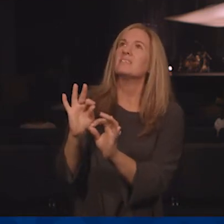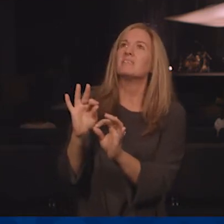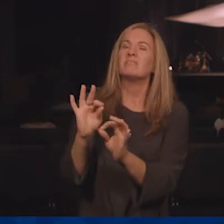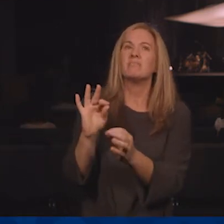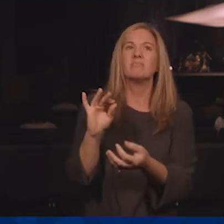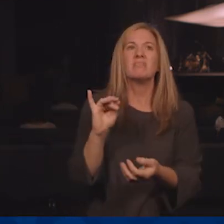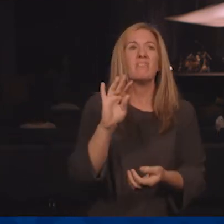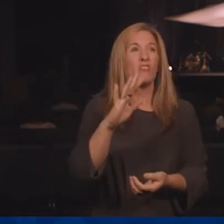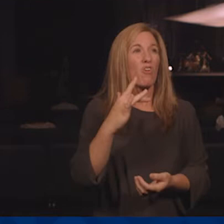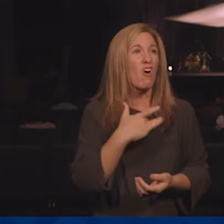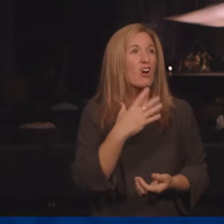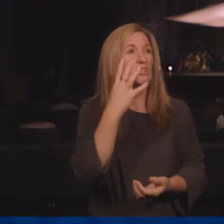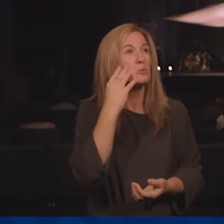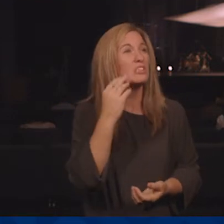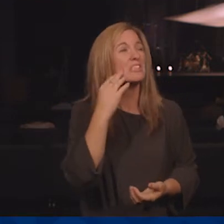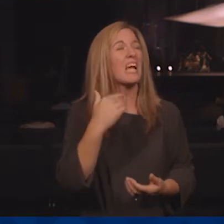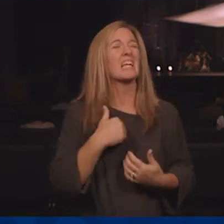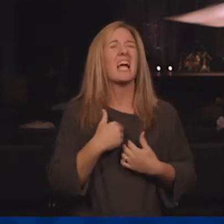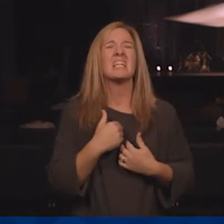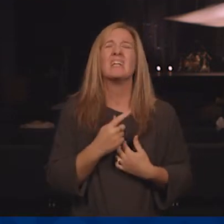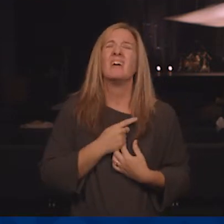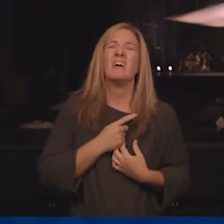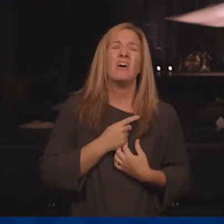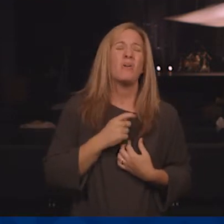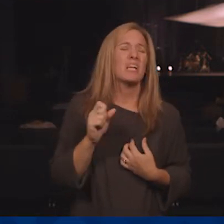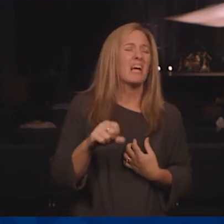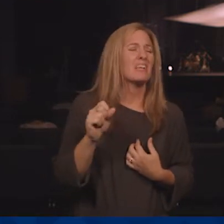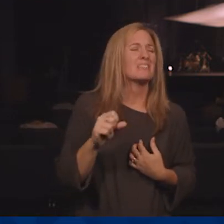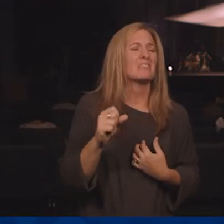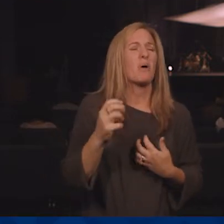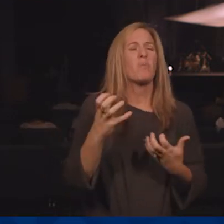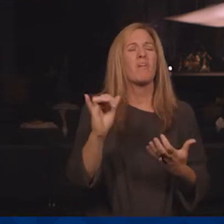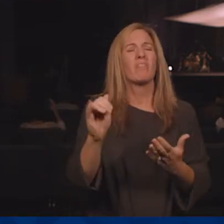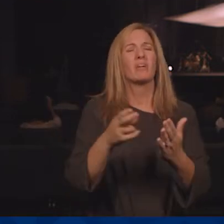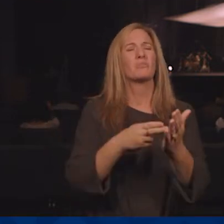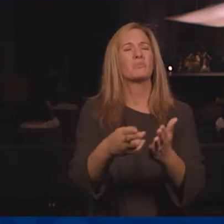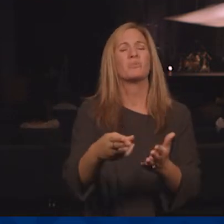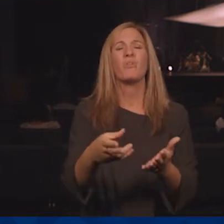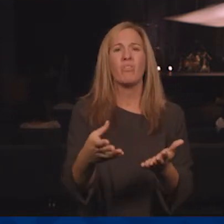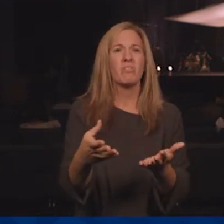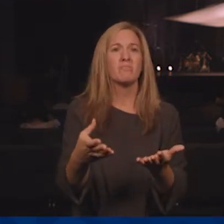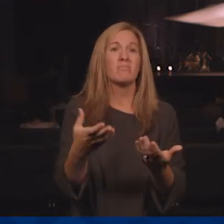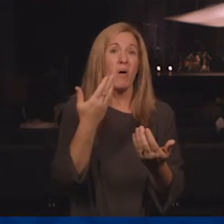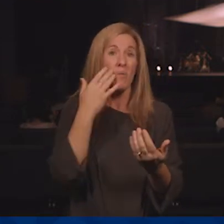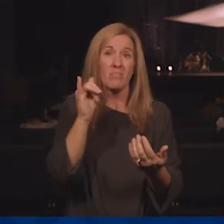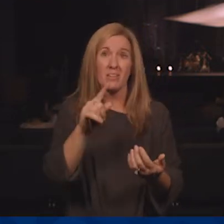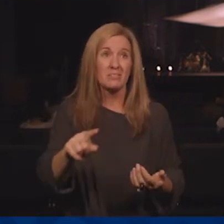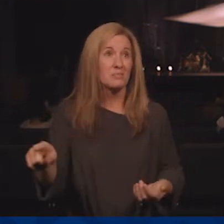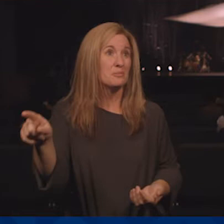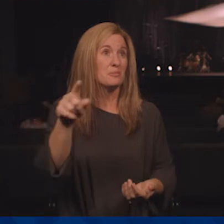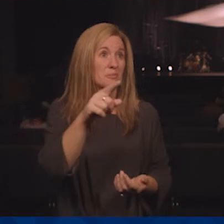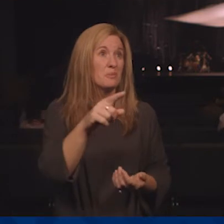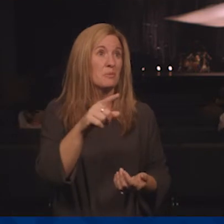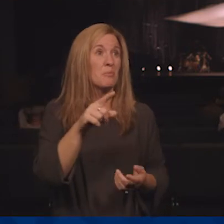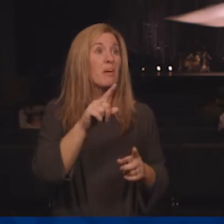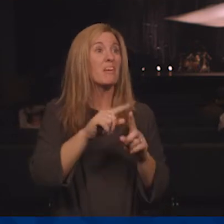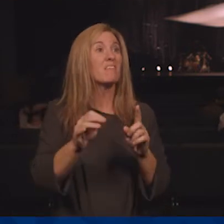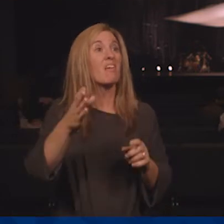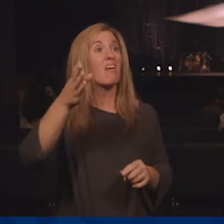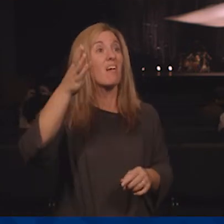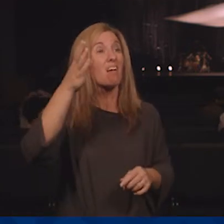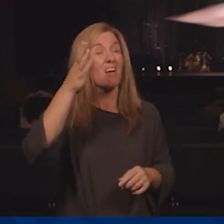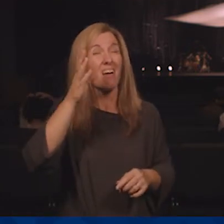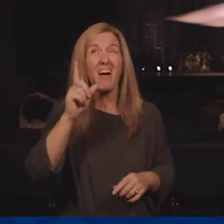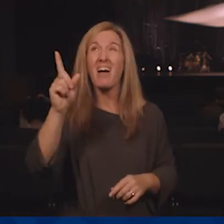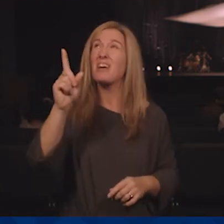your heart a sense of, yes, please let this be true. I don't know if it is, But if God is real